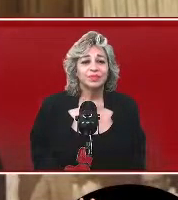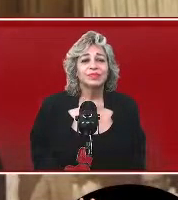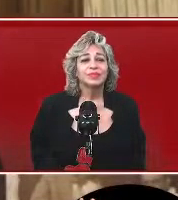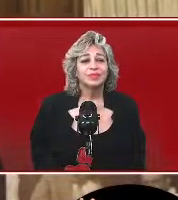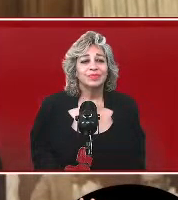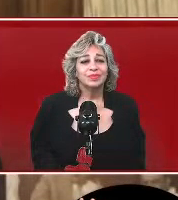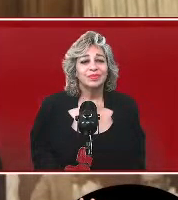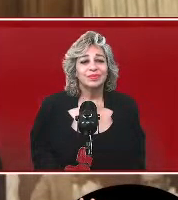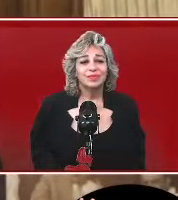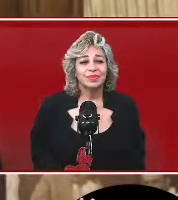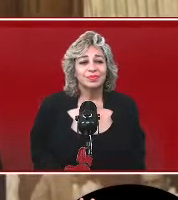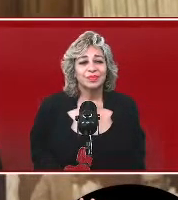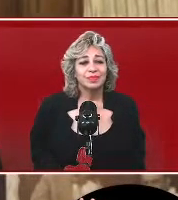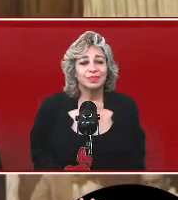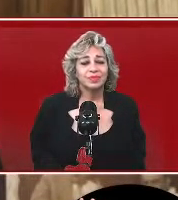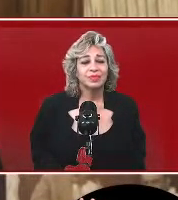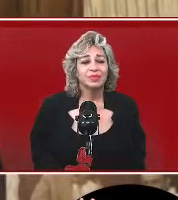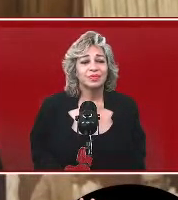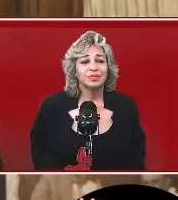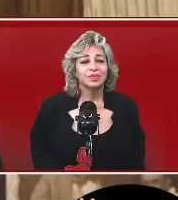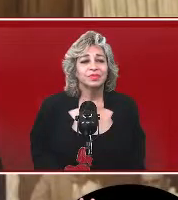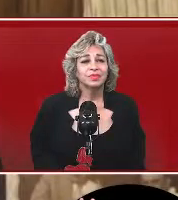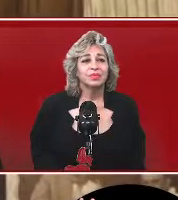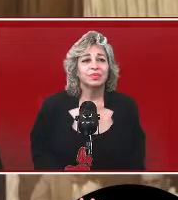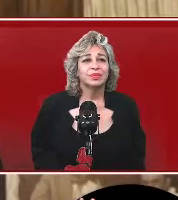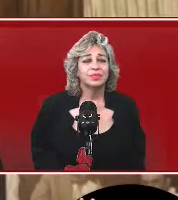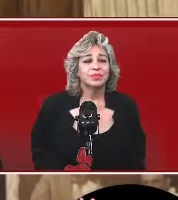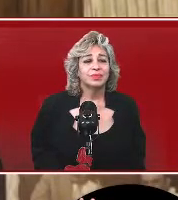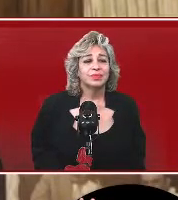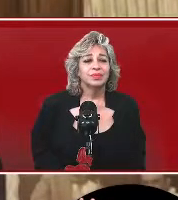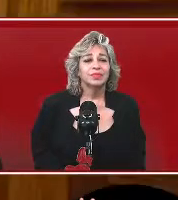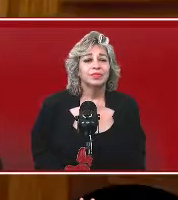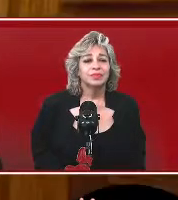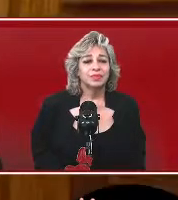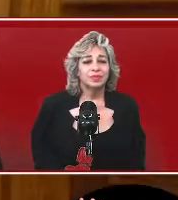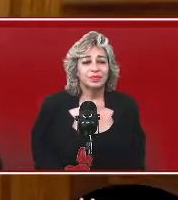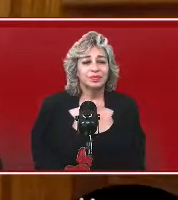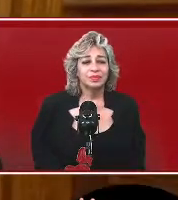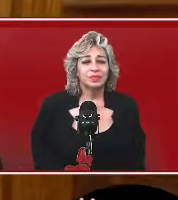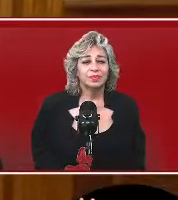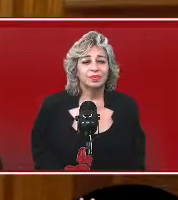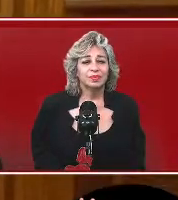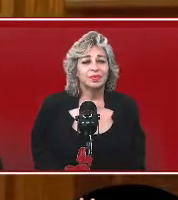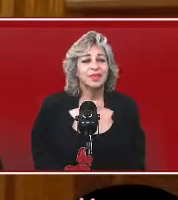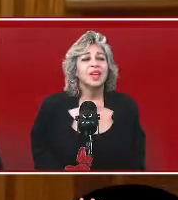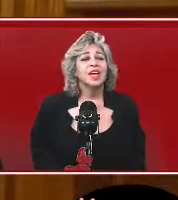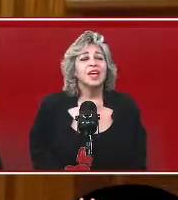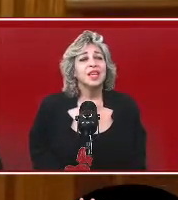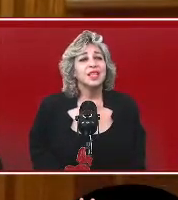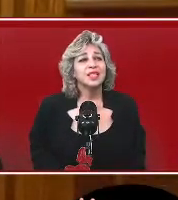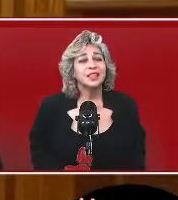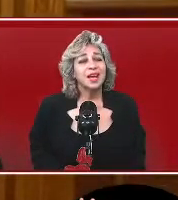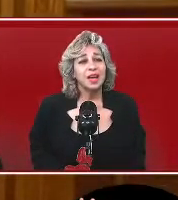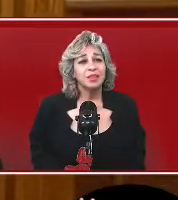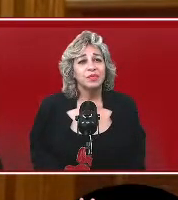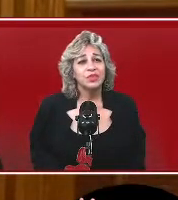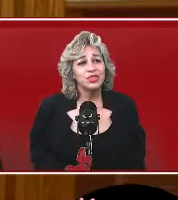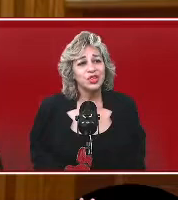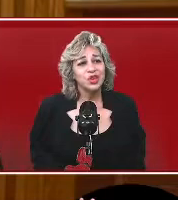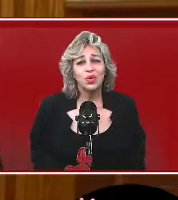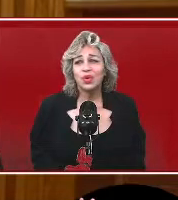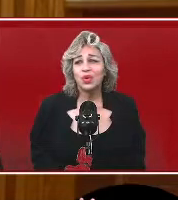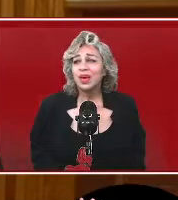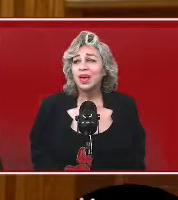tiempo de demostrar que queremos una república amorosa. It is a time